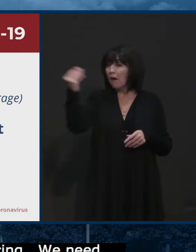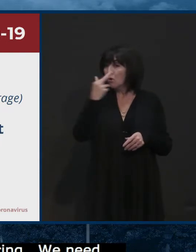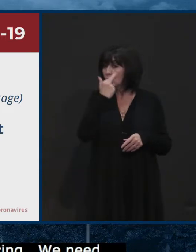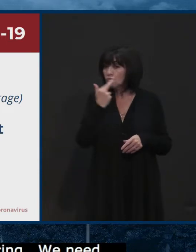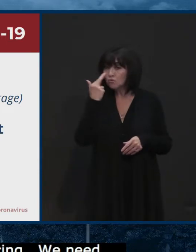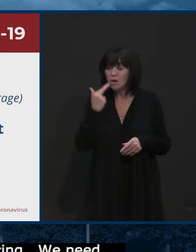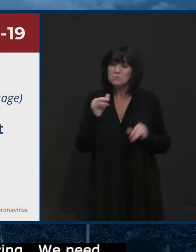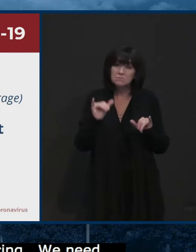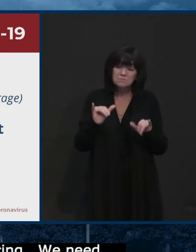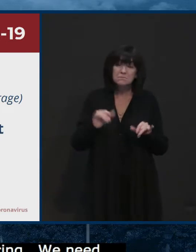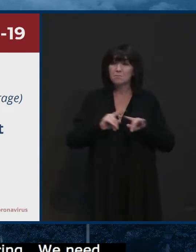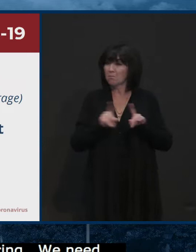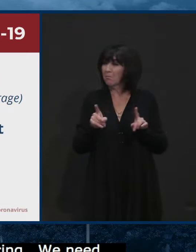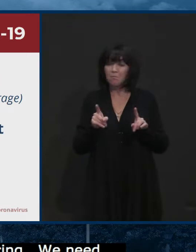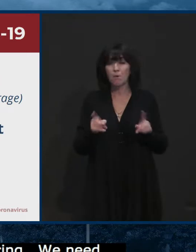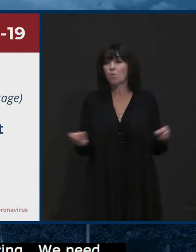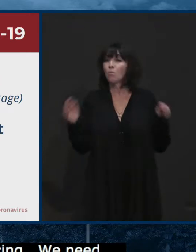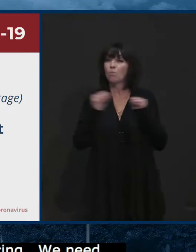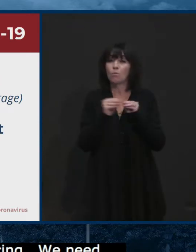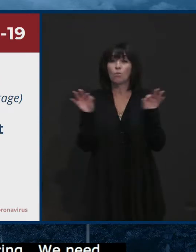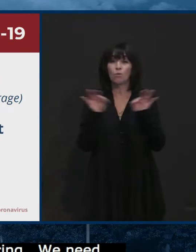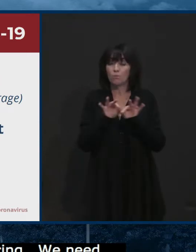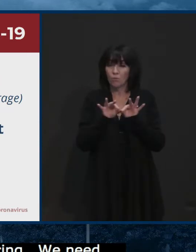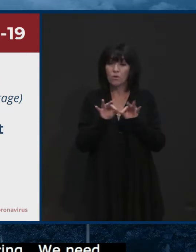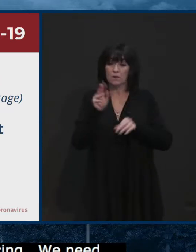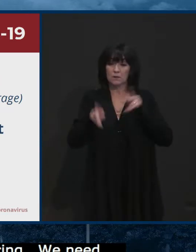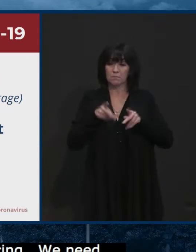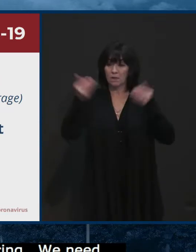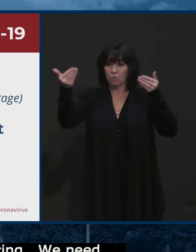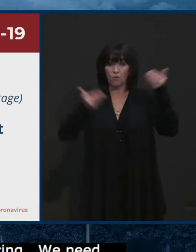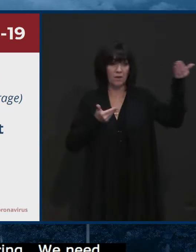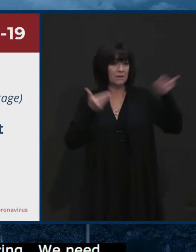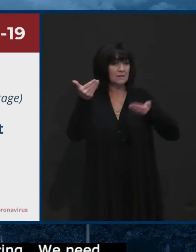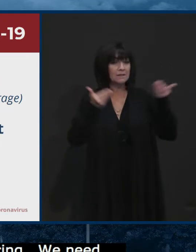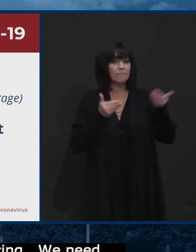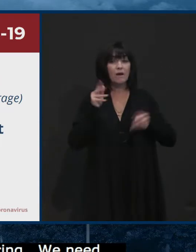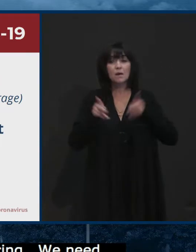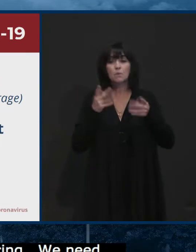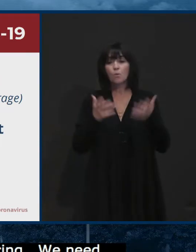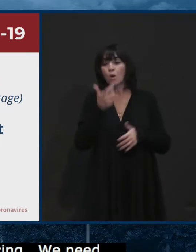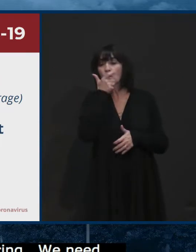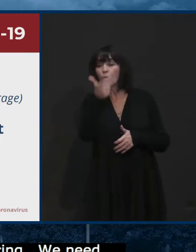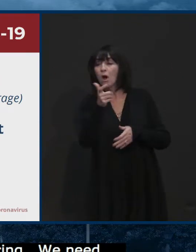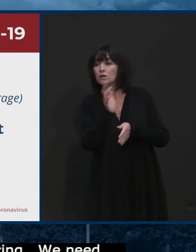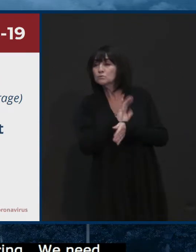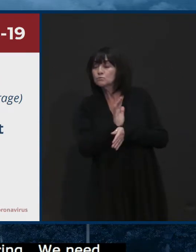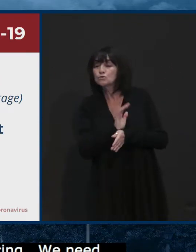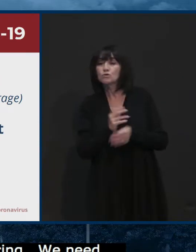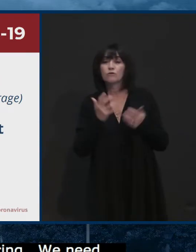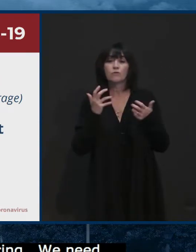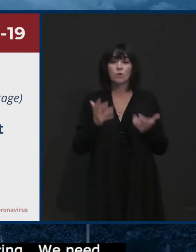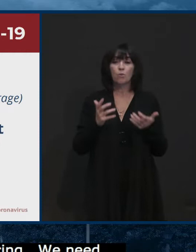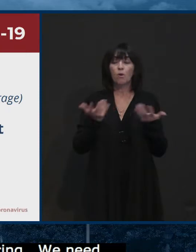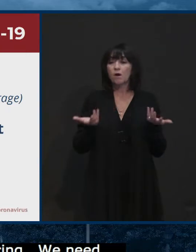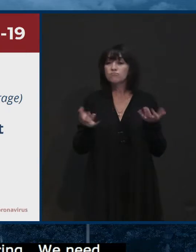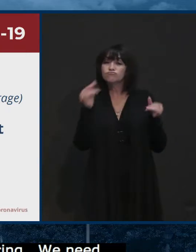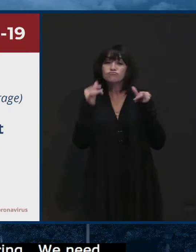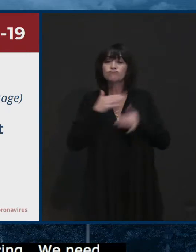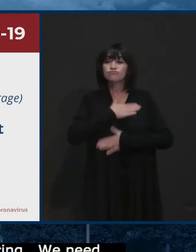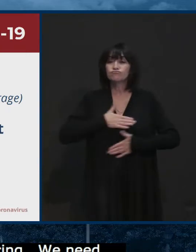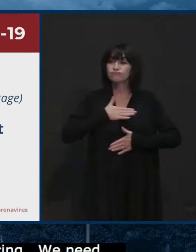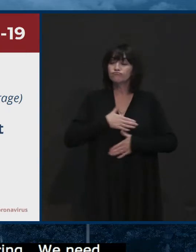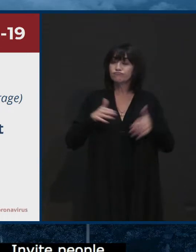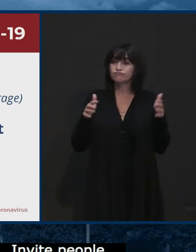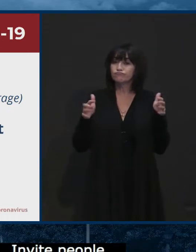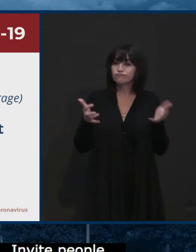to watch a sporting event or a movie on TV, and have drinks and cocktails and enjoy one another's